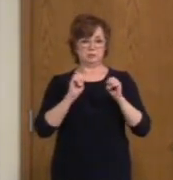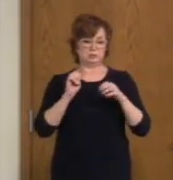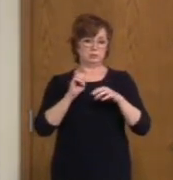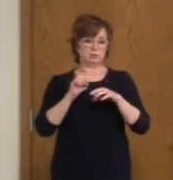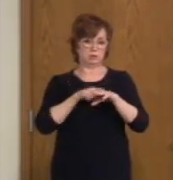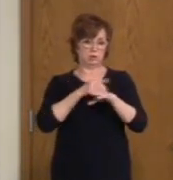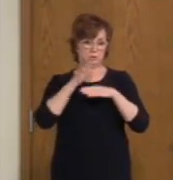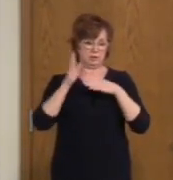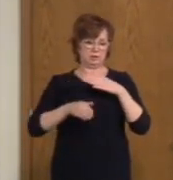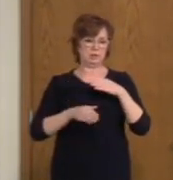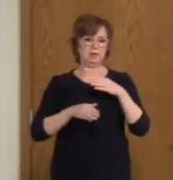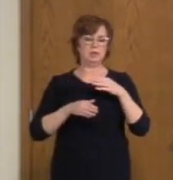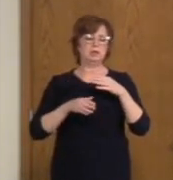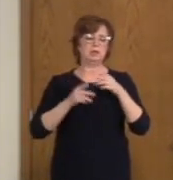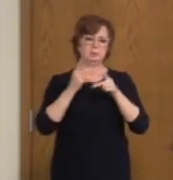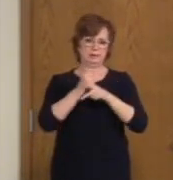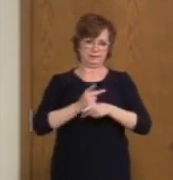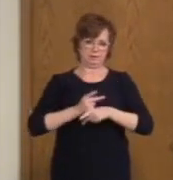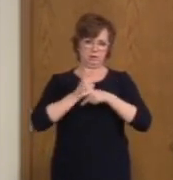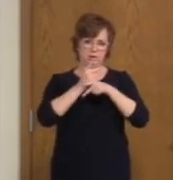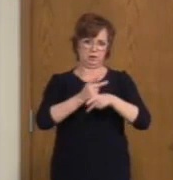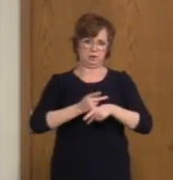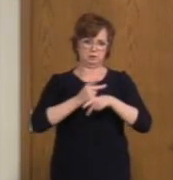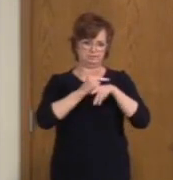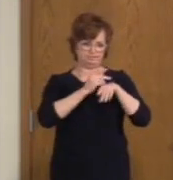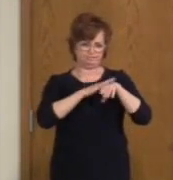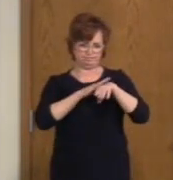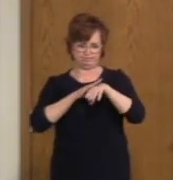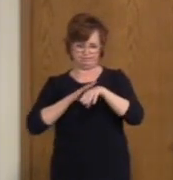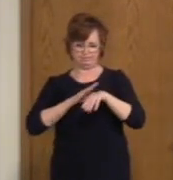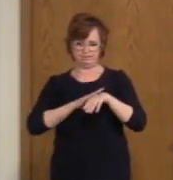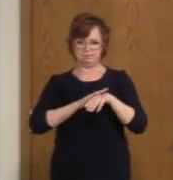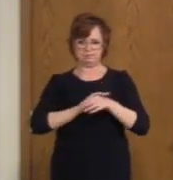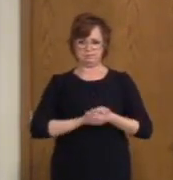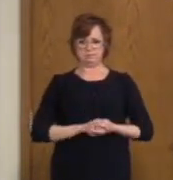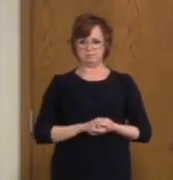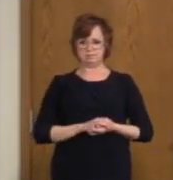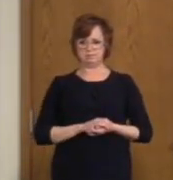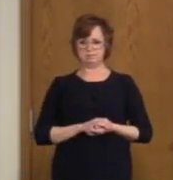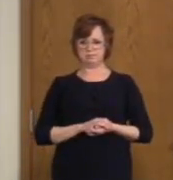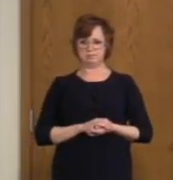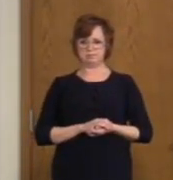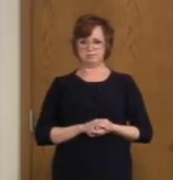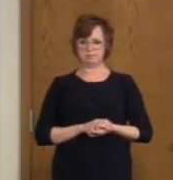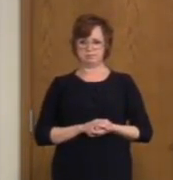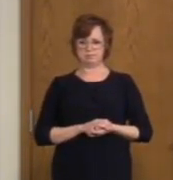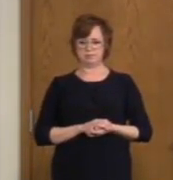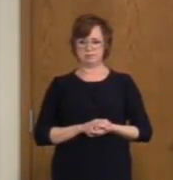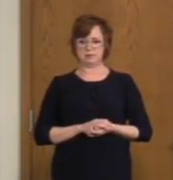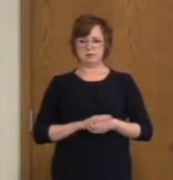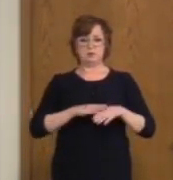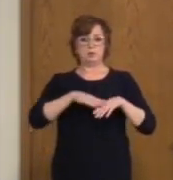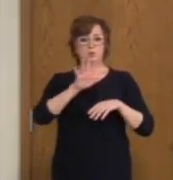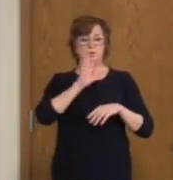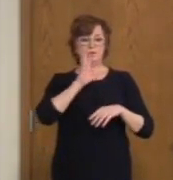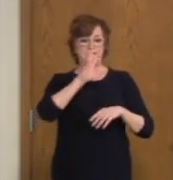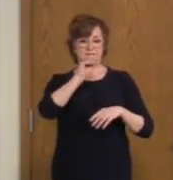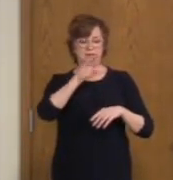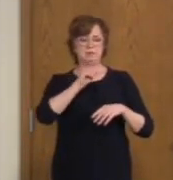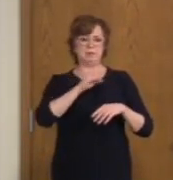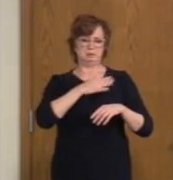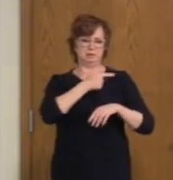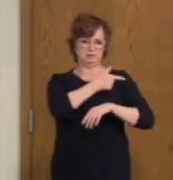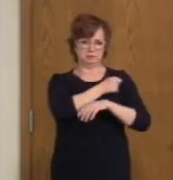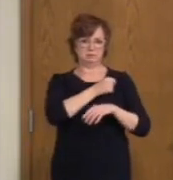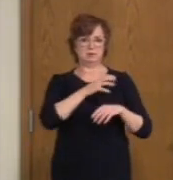be cautious, careful, let people who are older than 50 get vaccinated. But